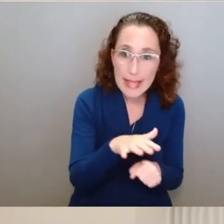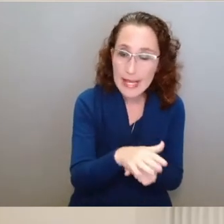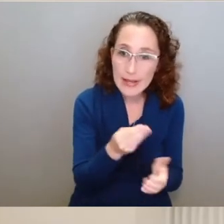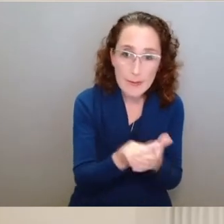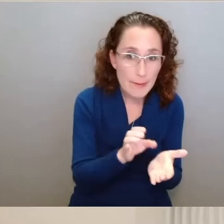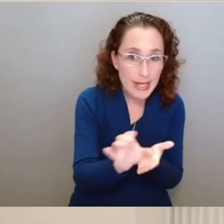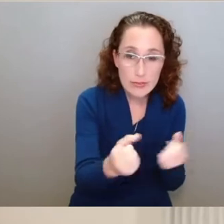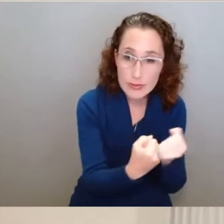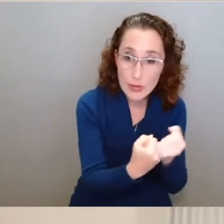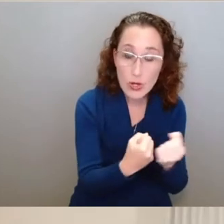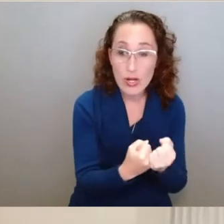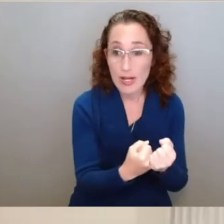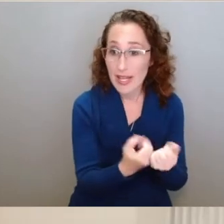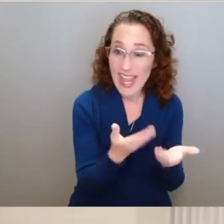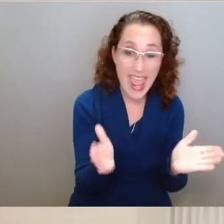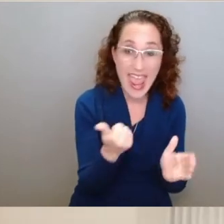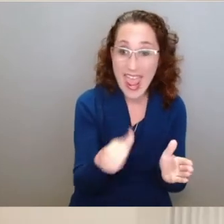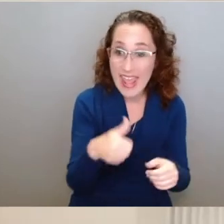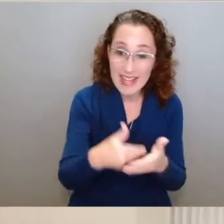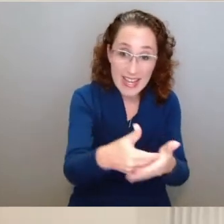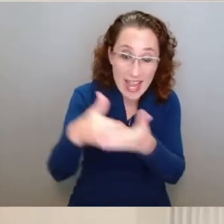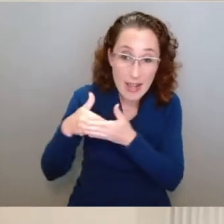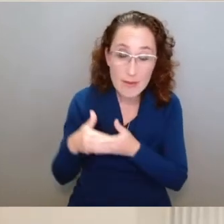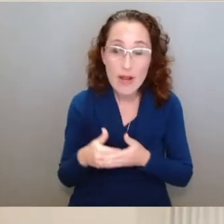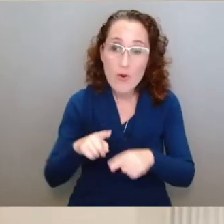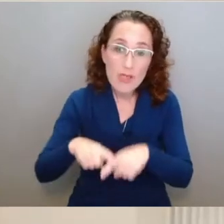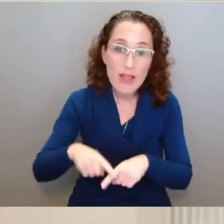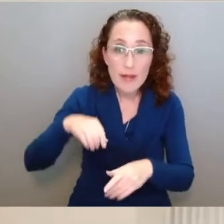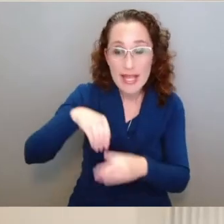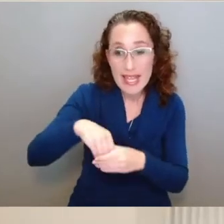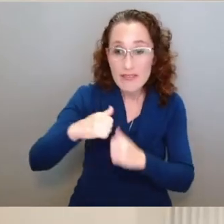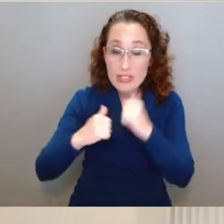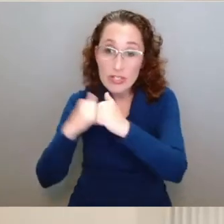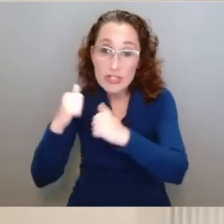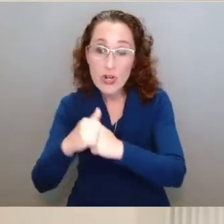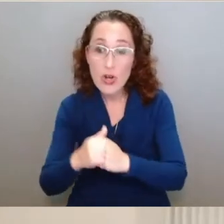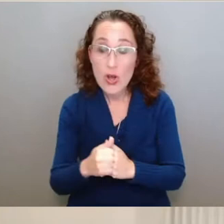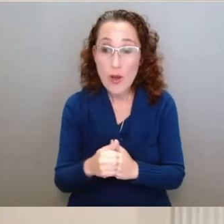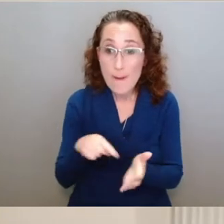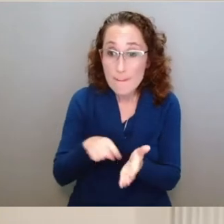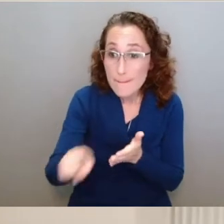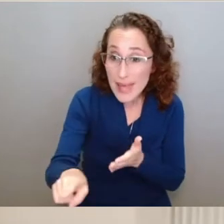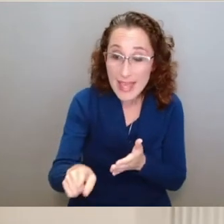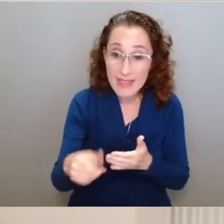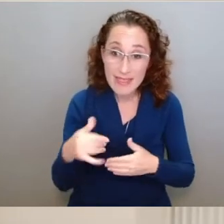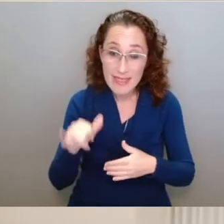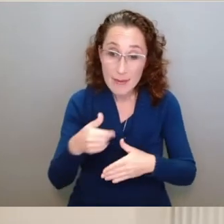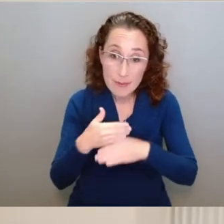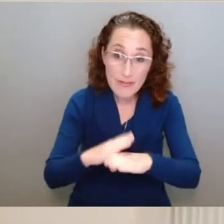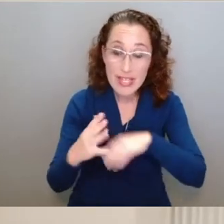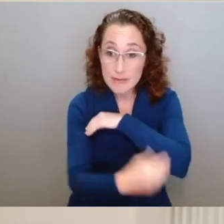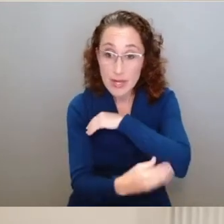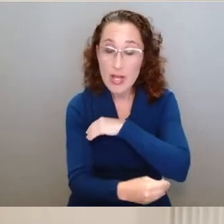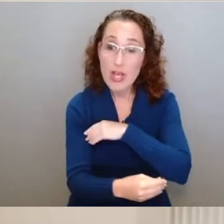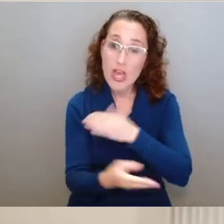neighborhood, reliable modern infrastructure, wages that can keep workers out of poverty, truly universal guaranteed health